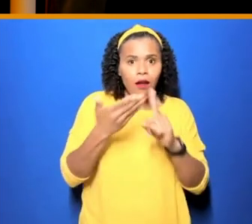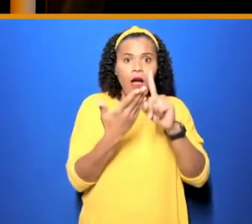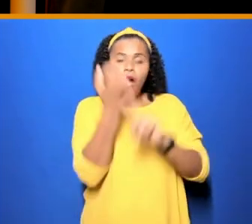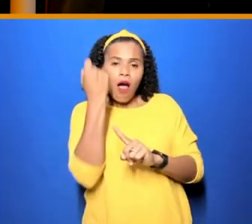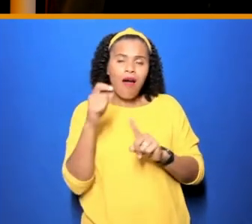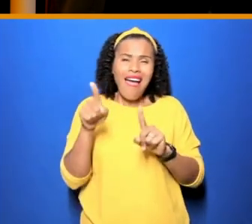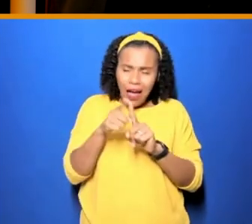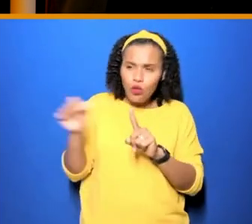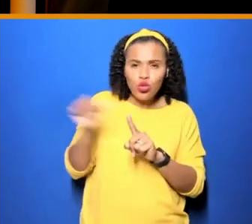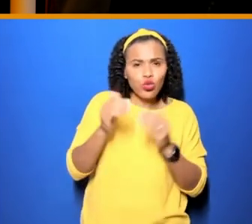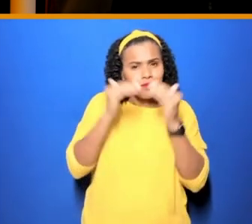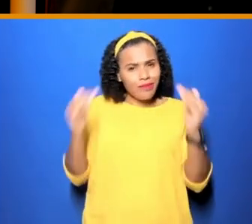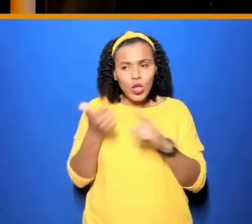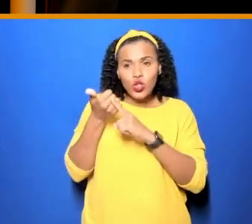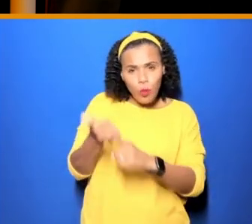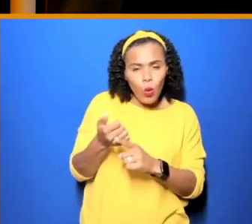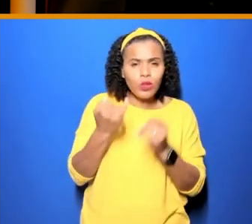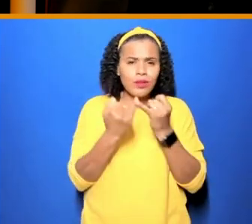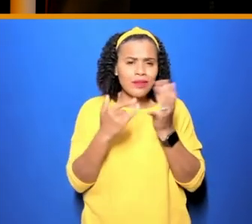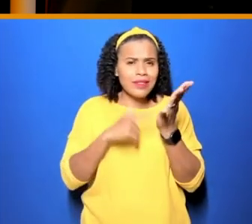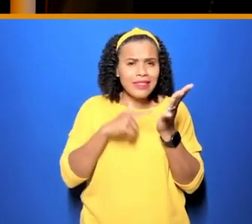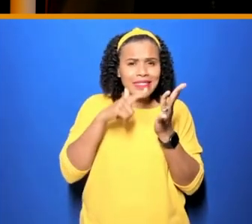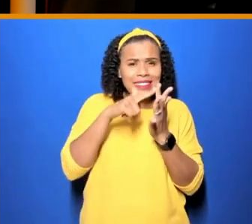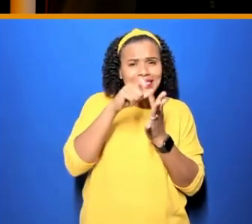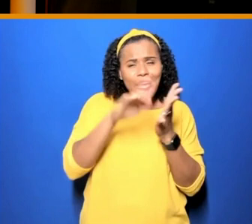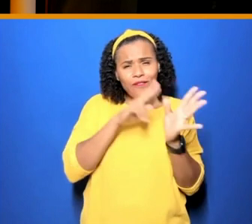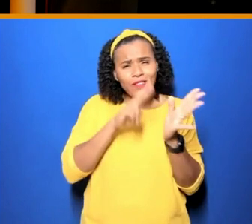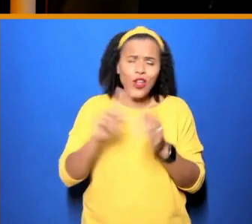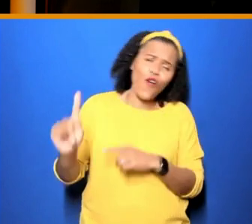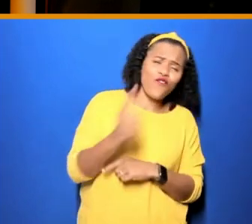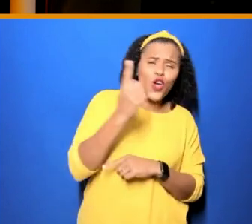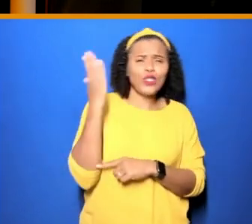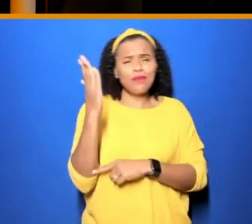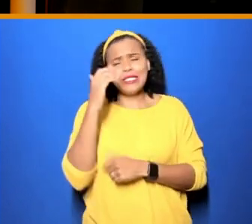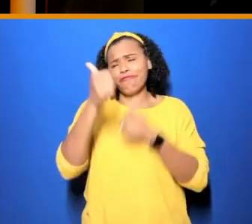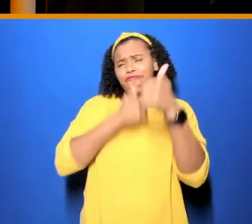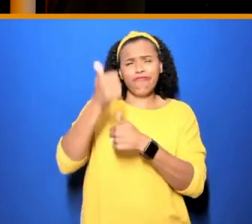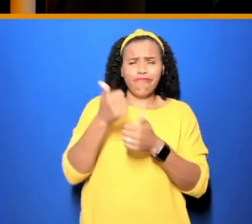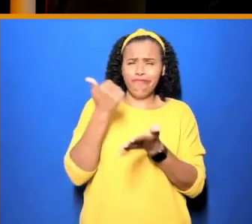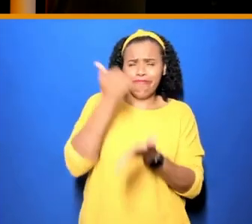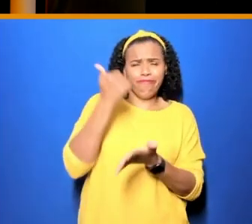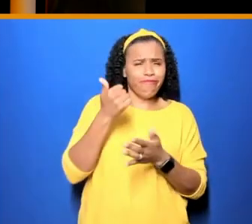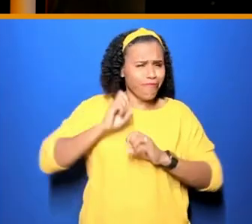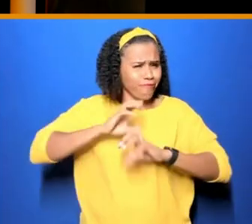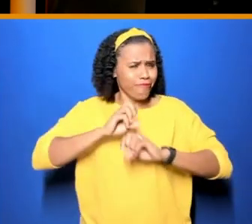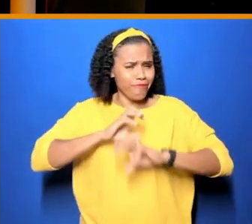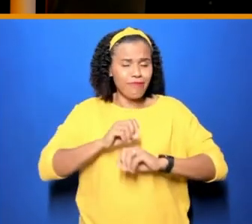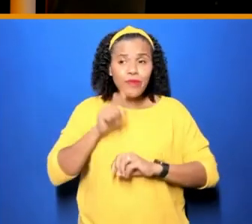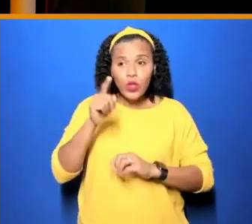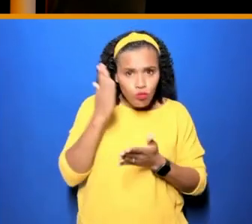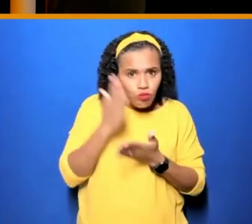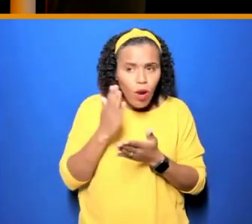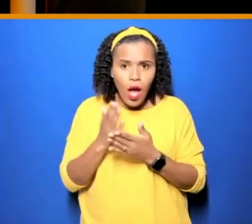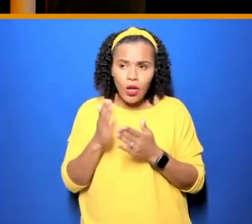And Stefan, great to see you having your first speech, and what a great speech it was. You rightly talk about the need for organisations to be agile and